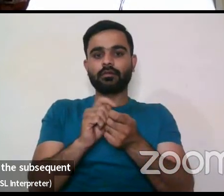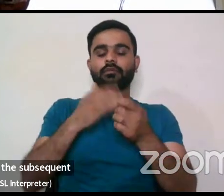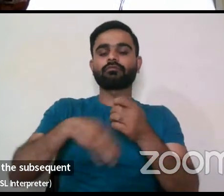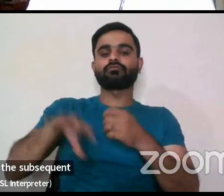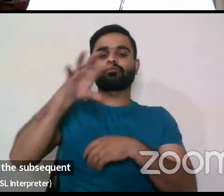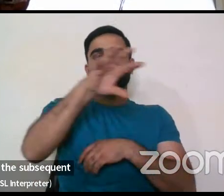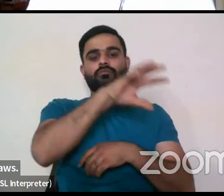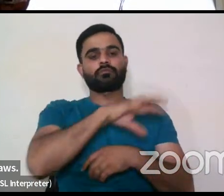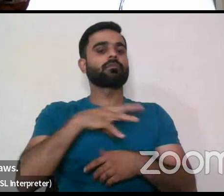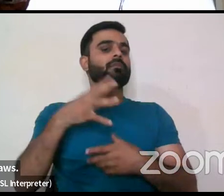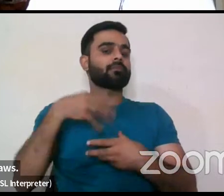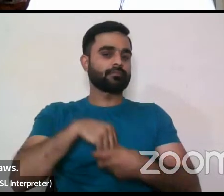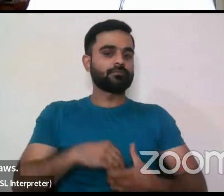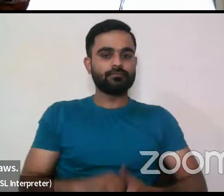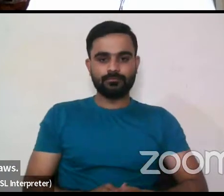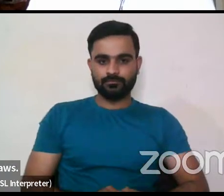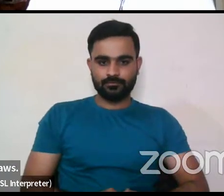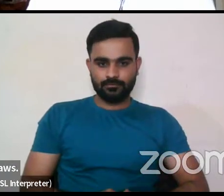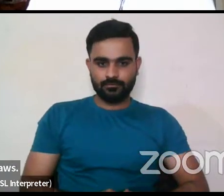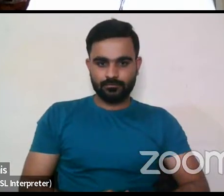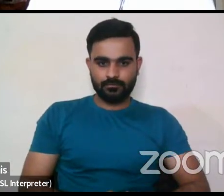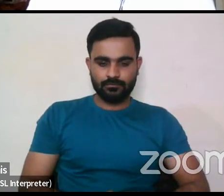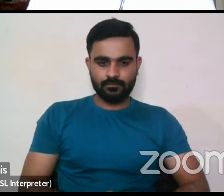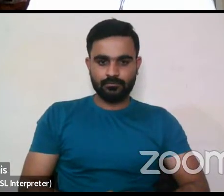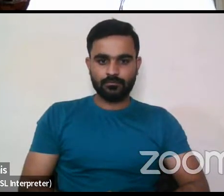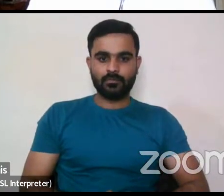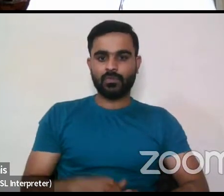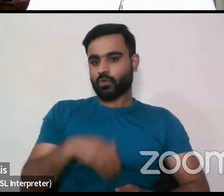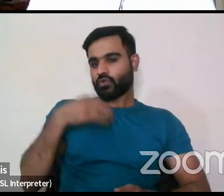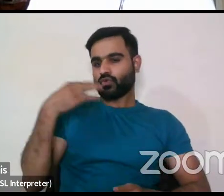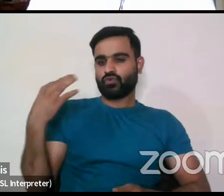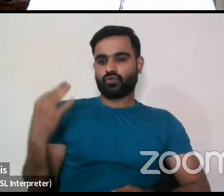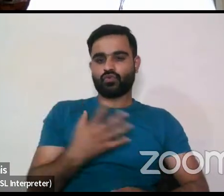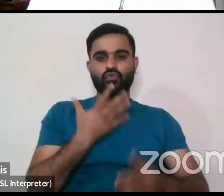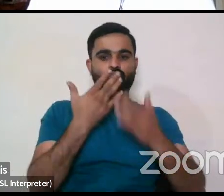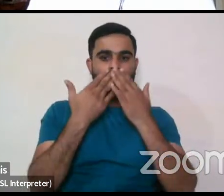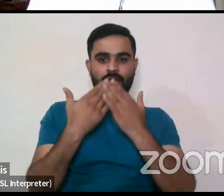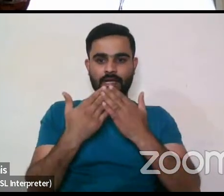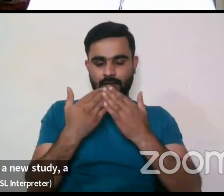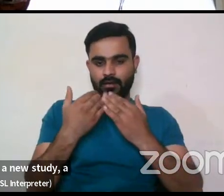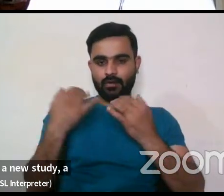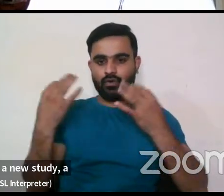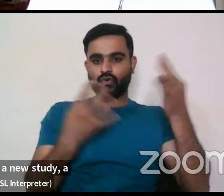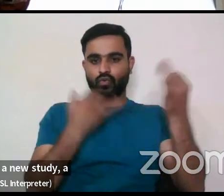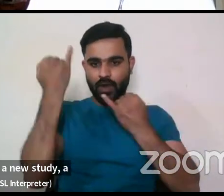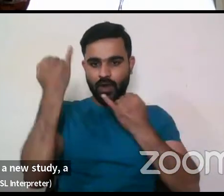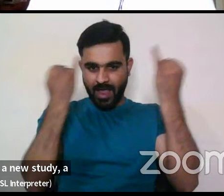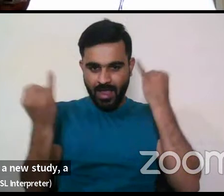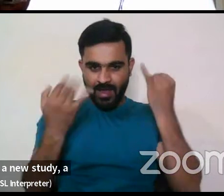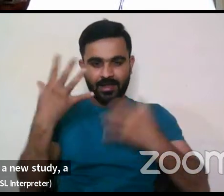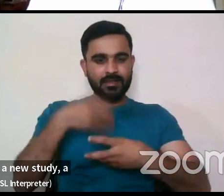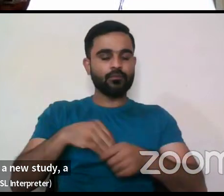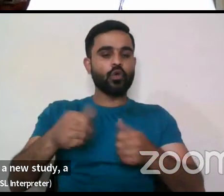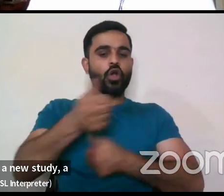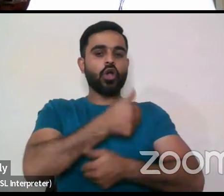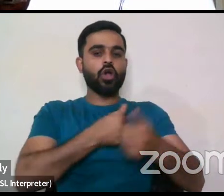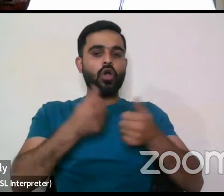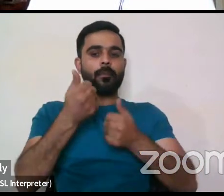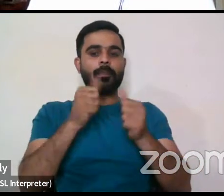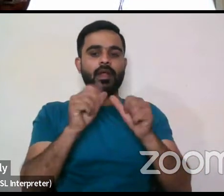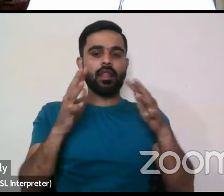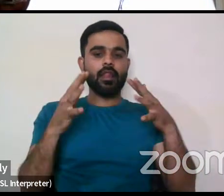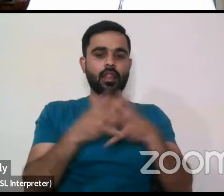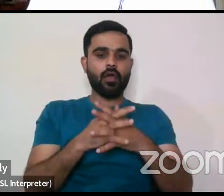countries also. This was quite a new study, a new idea, because mostly competition laws are looked